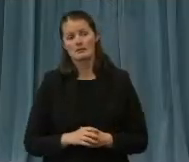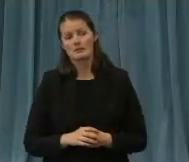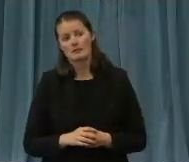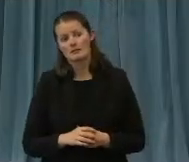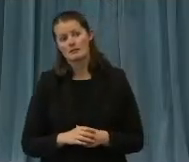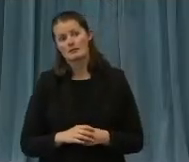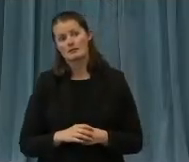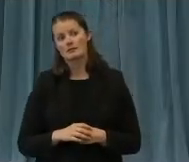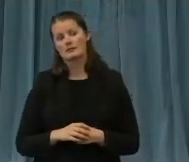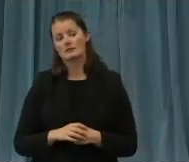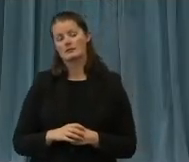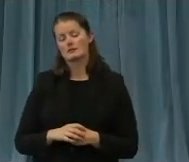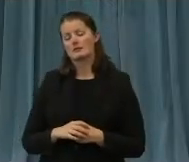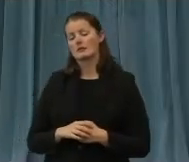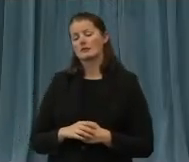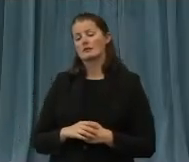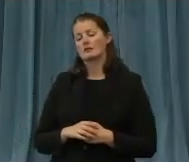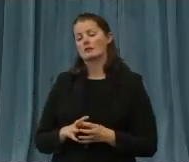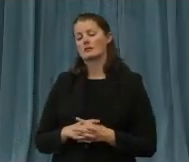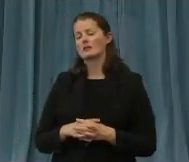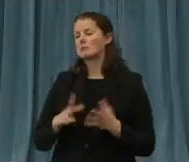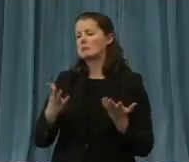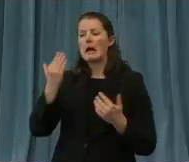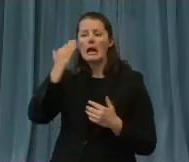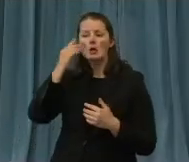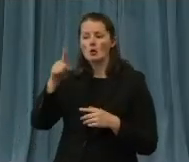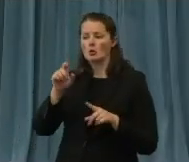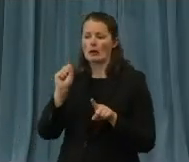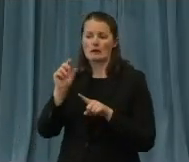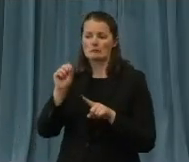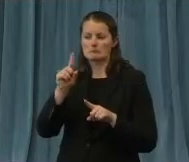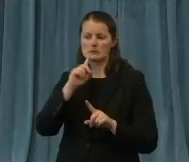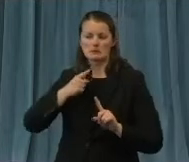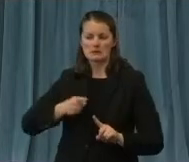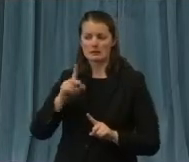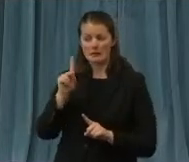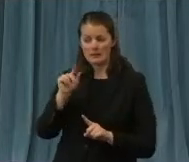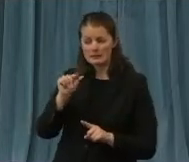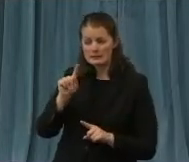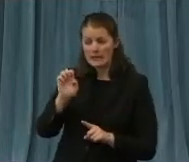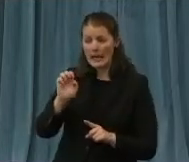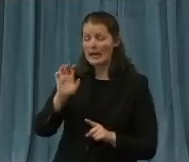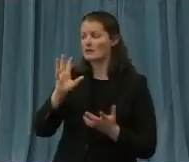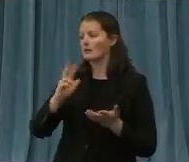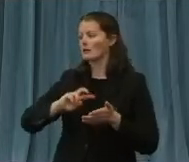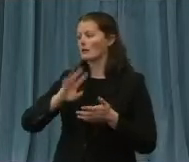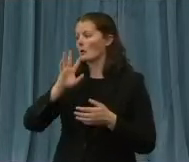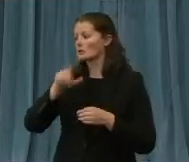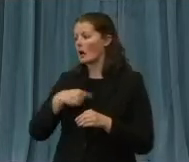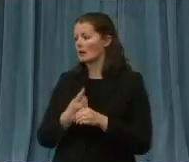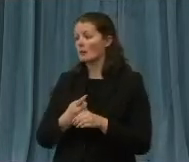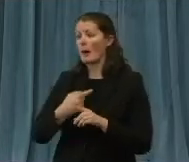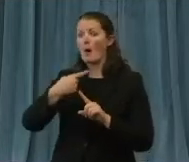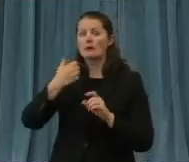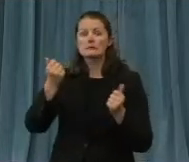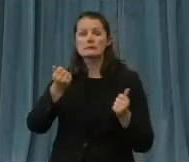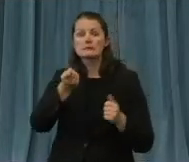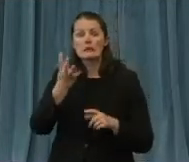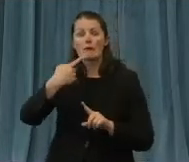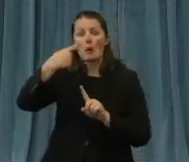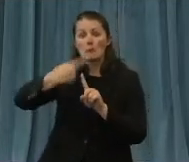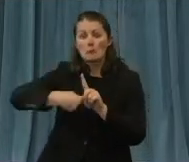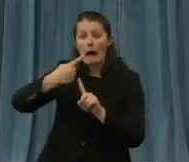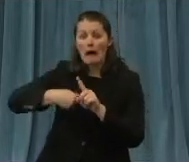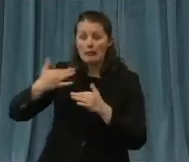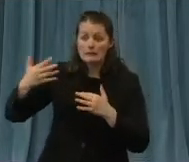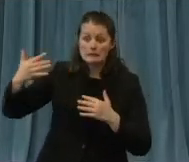a date for this specifically, but generally speaking, are we talking months before we get to phase 1, weeks, several months down the line? Can you give any time